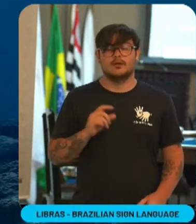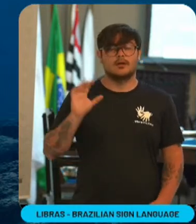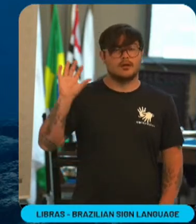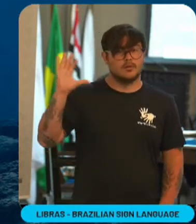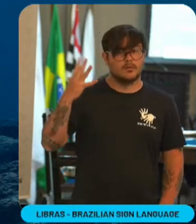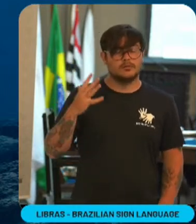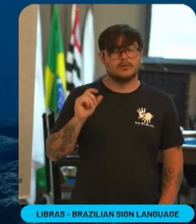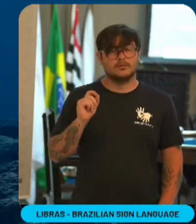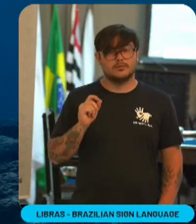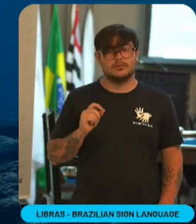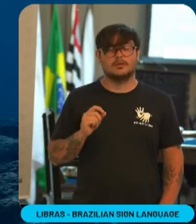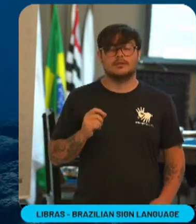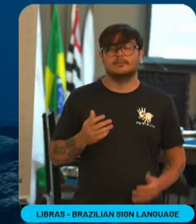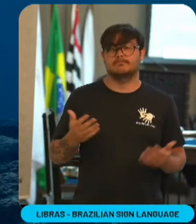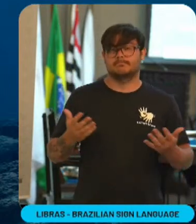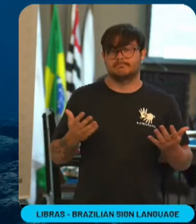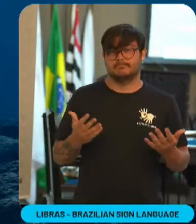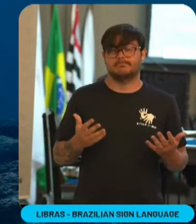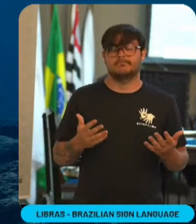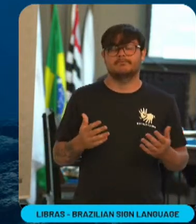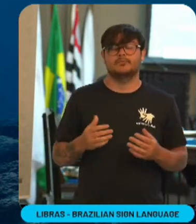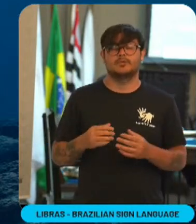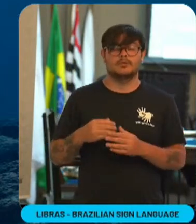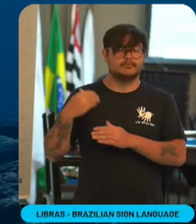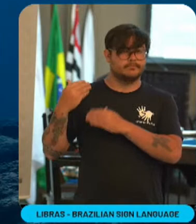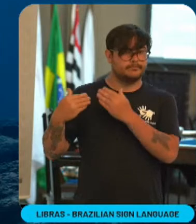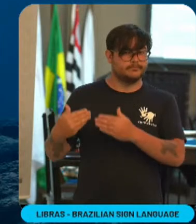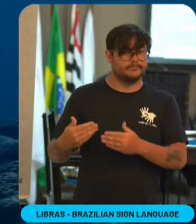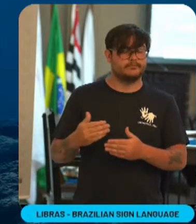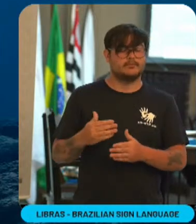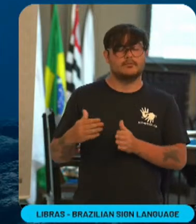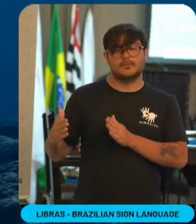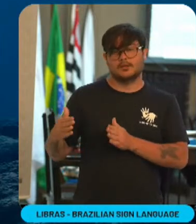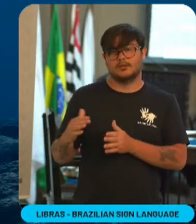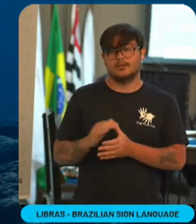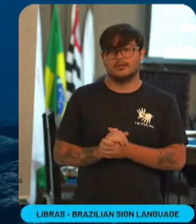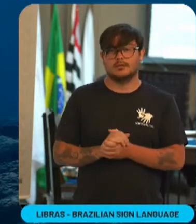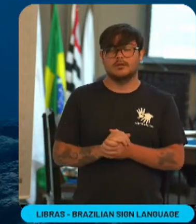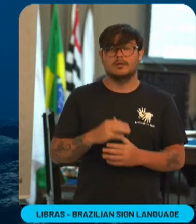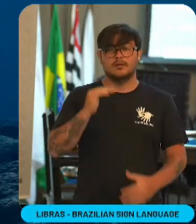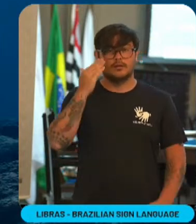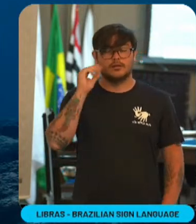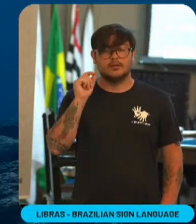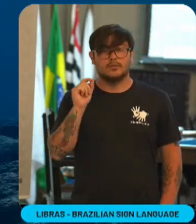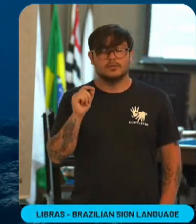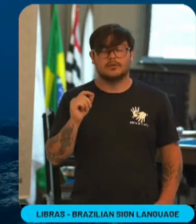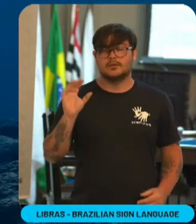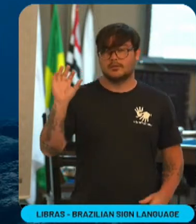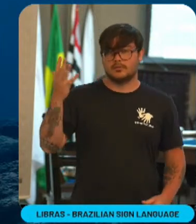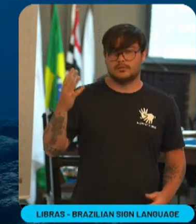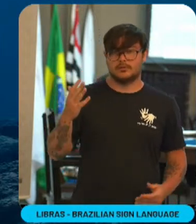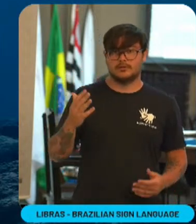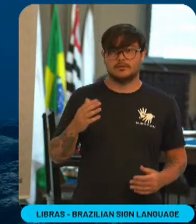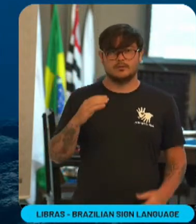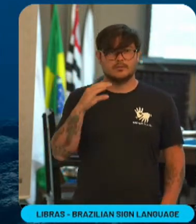and positive tides in this, they are more often.